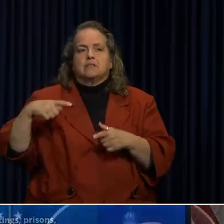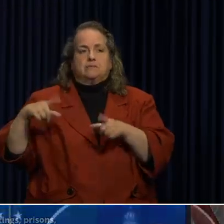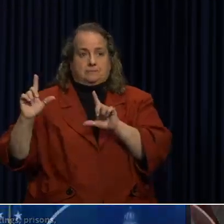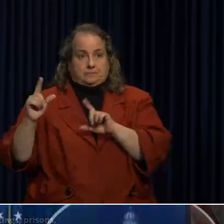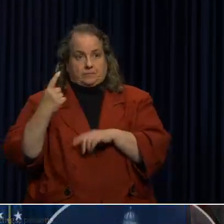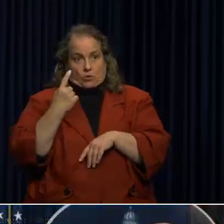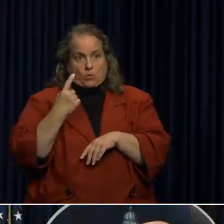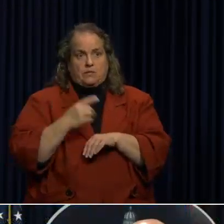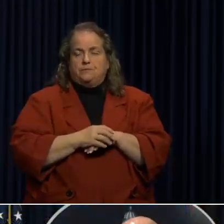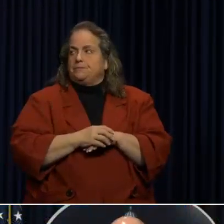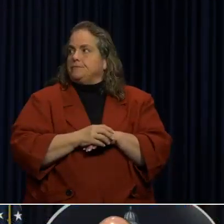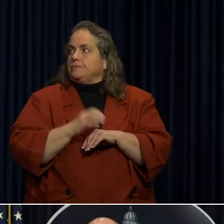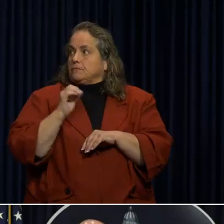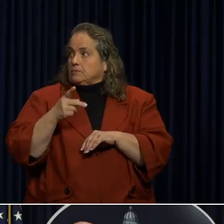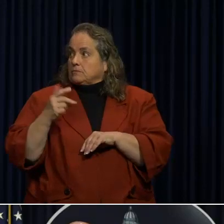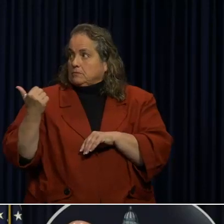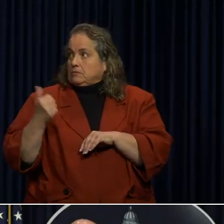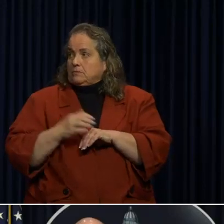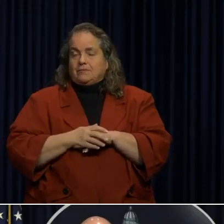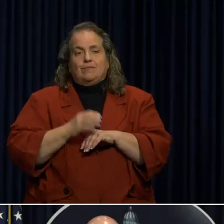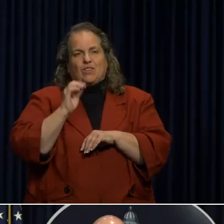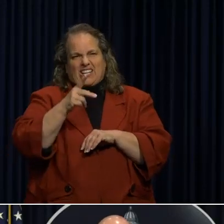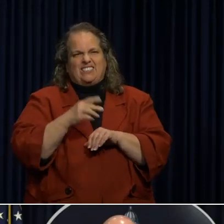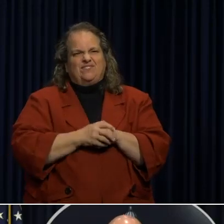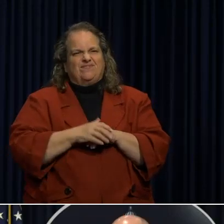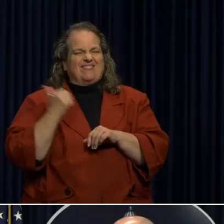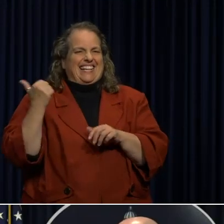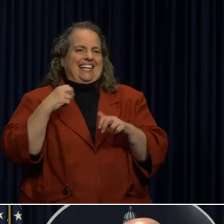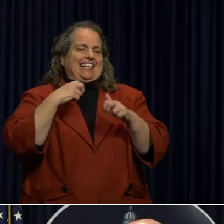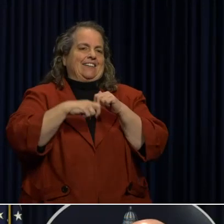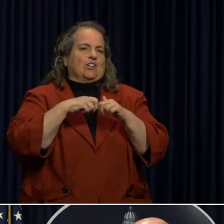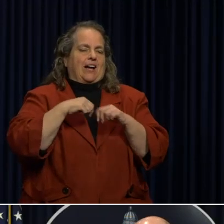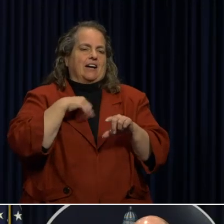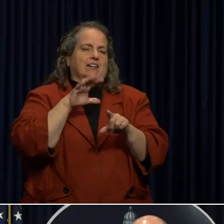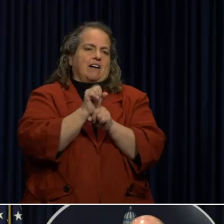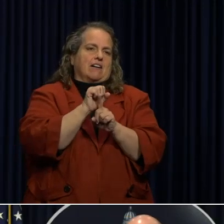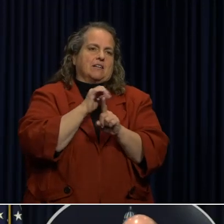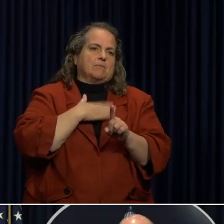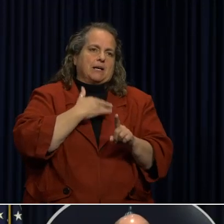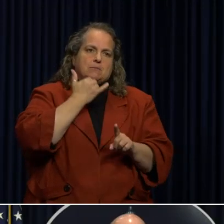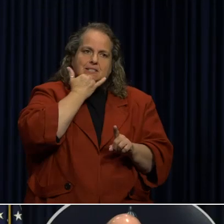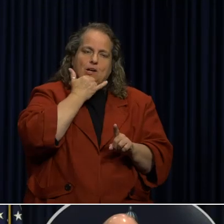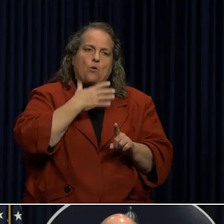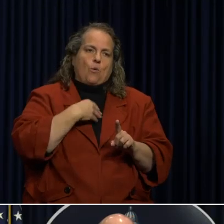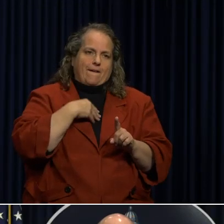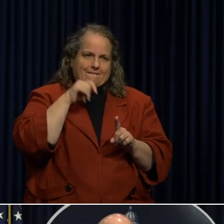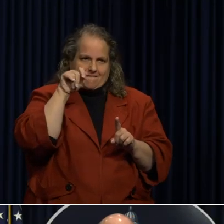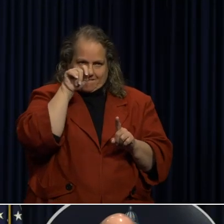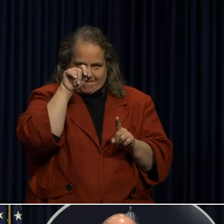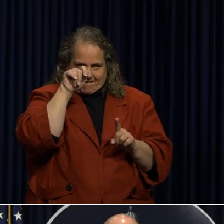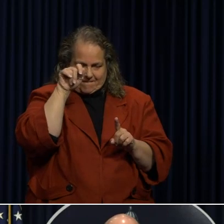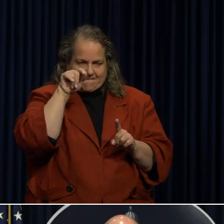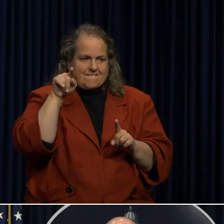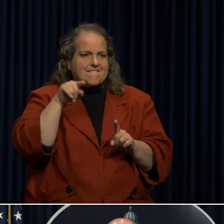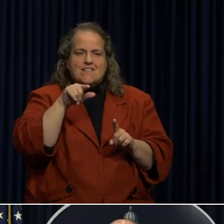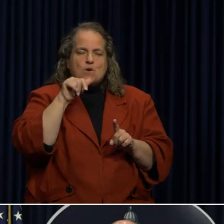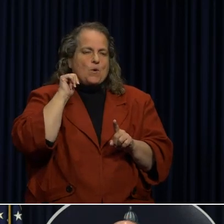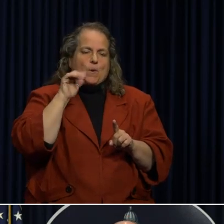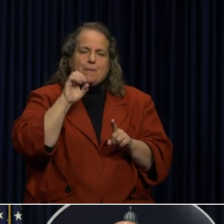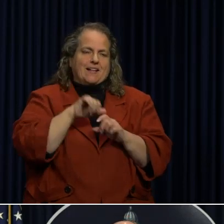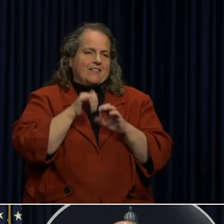So on this, and this is a difficulty, I had a mistake that I caught, so you see it lined out here. It won't be that way on